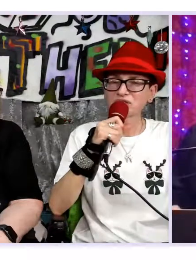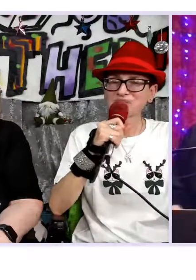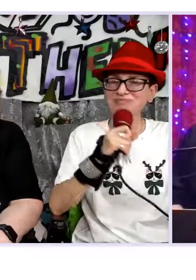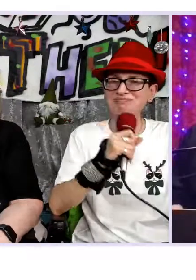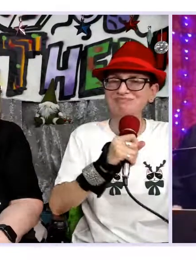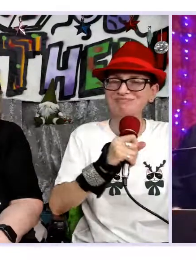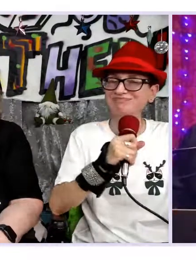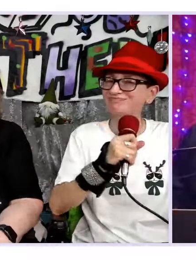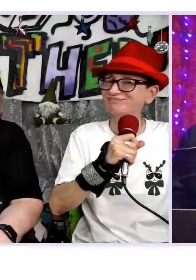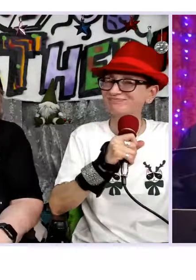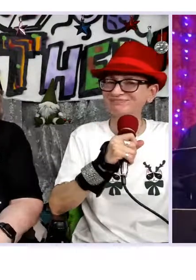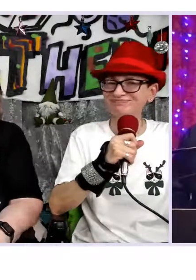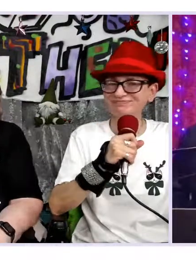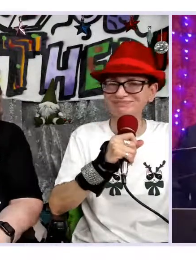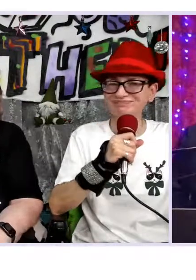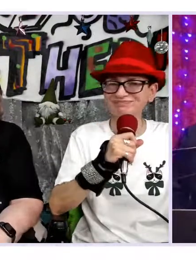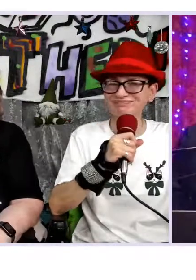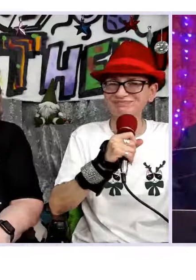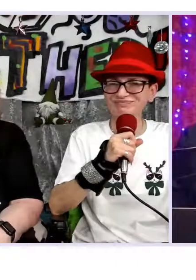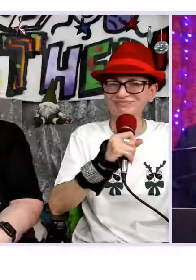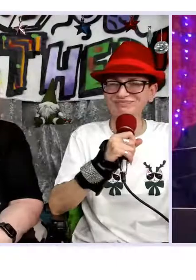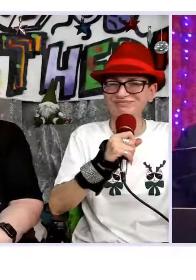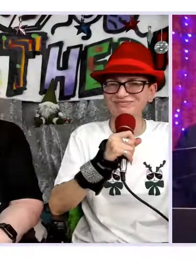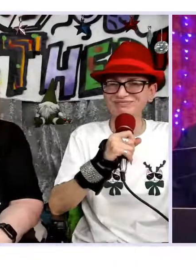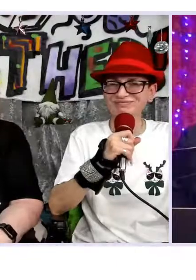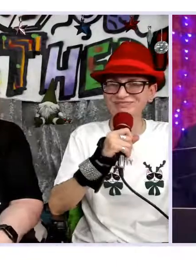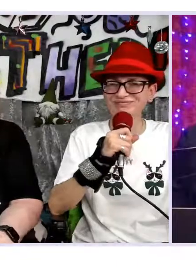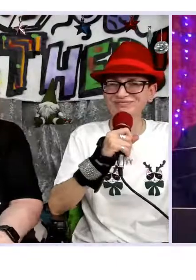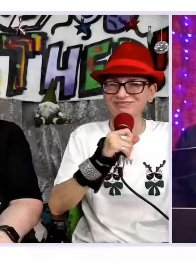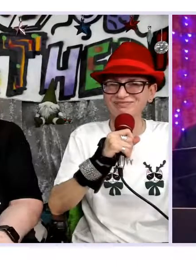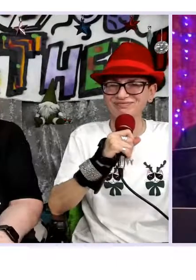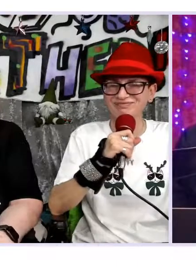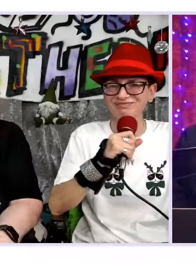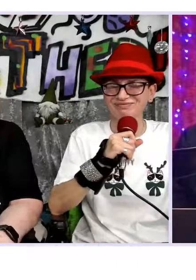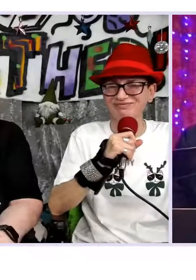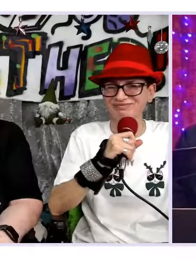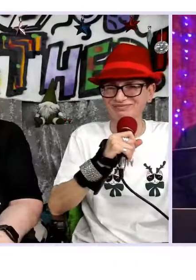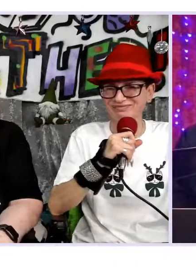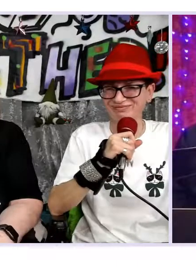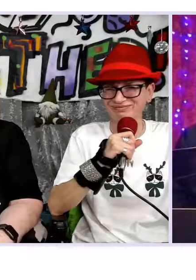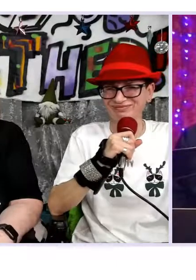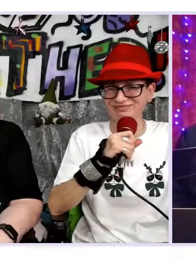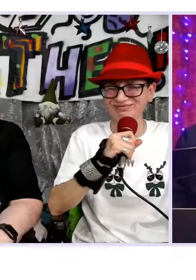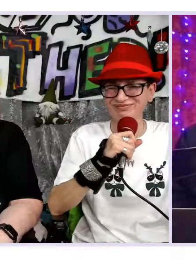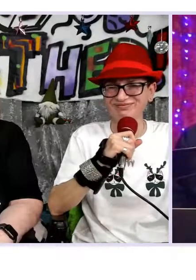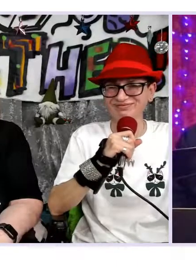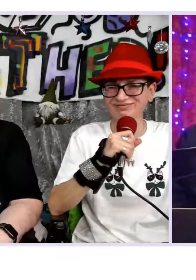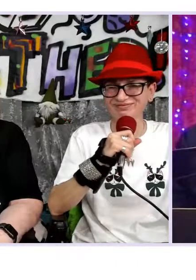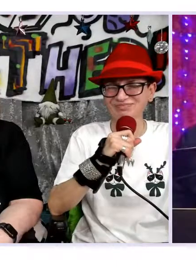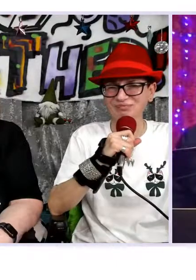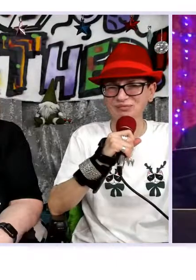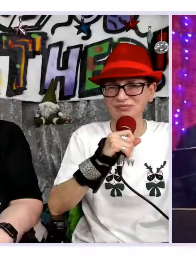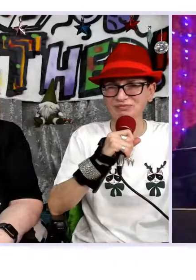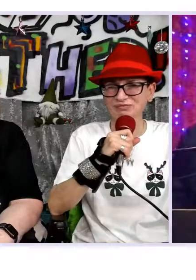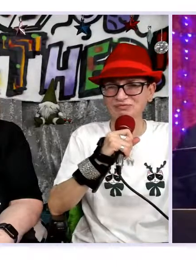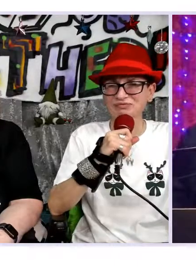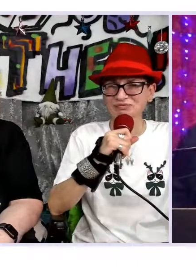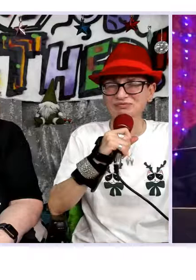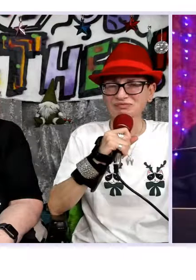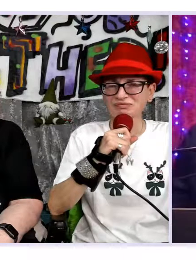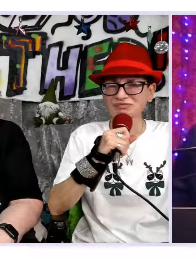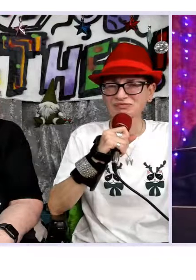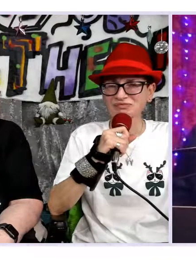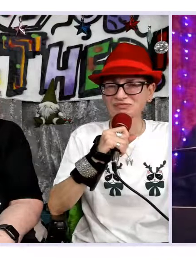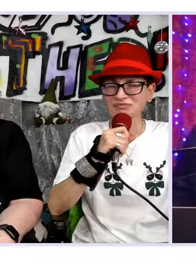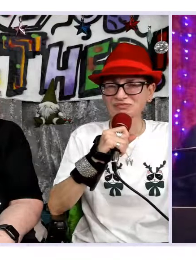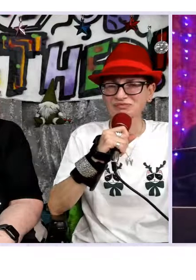delivered. He's going to wear, but believe you me, he has a wardrobe of Christmas jumpers. I have 2, thank you. One of